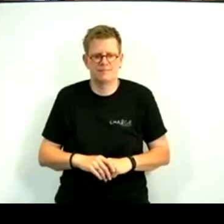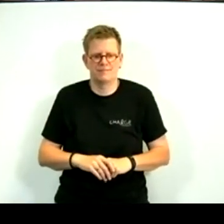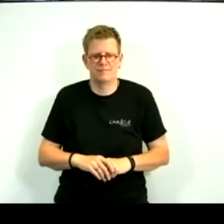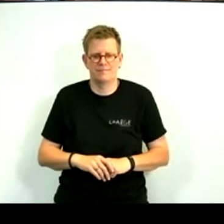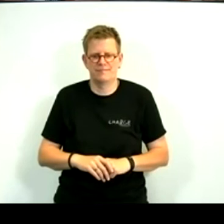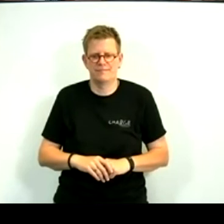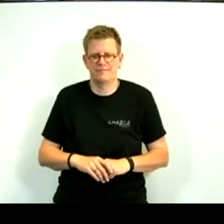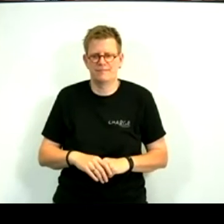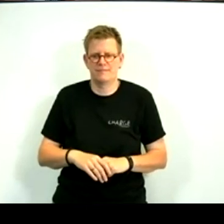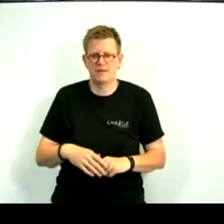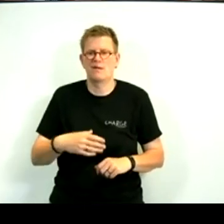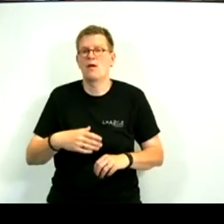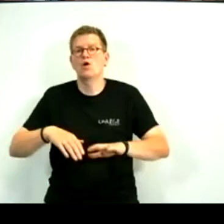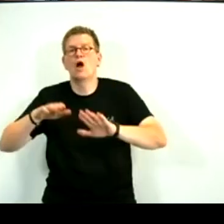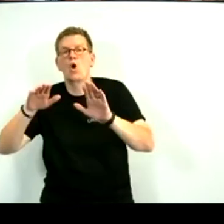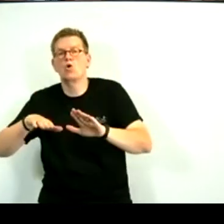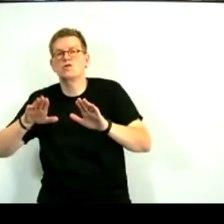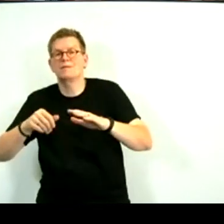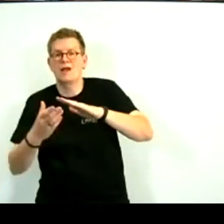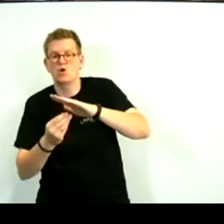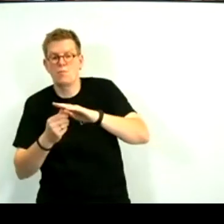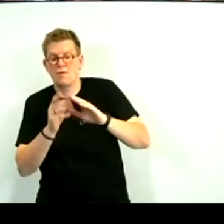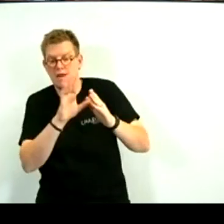it. And then the next slide